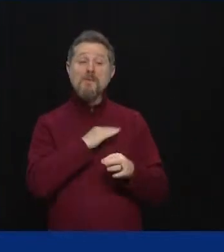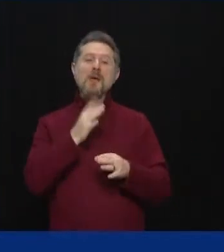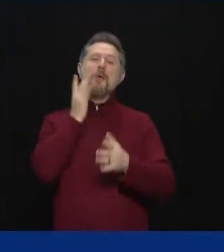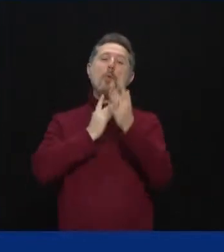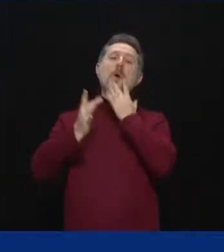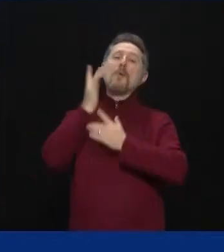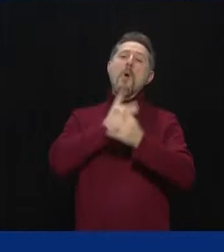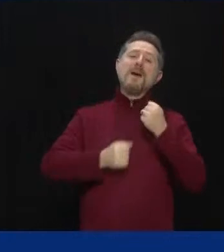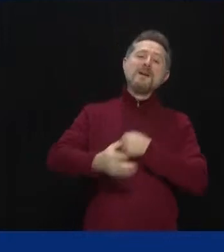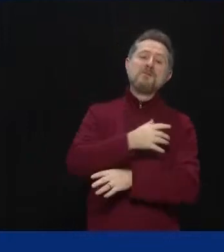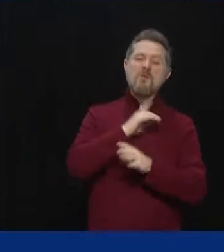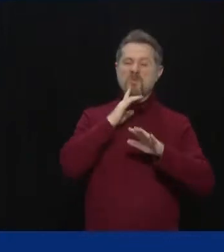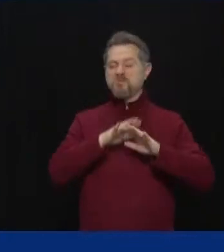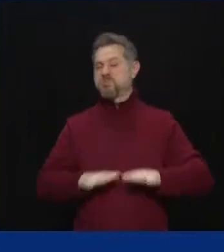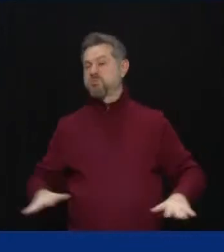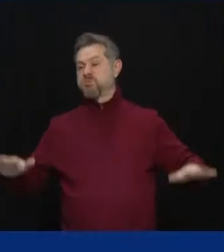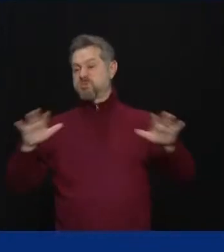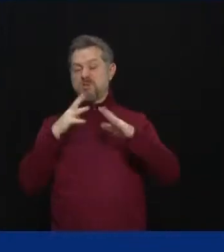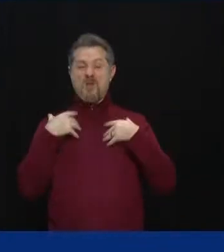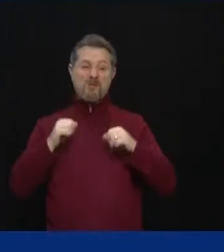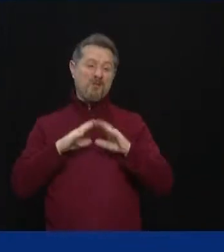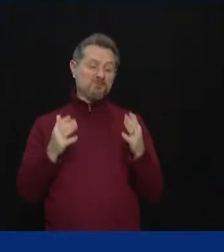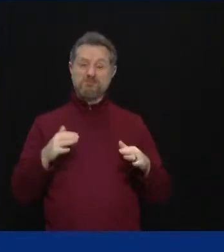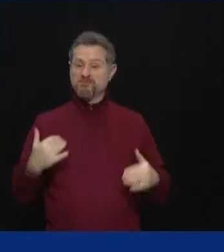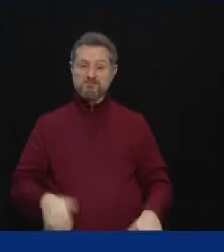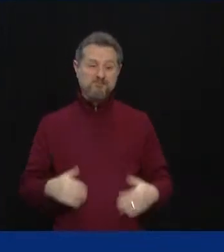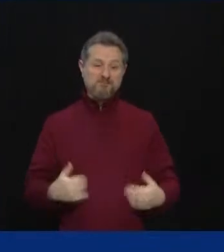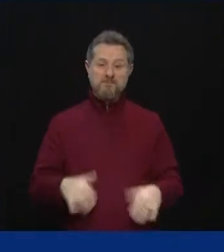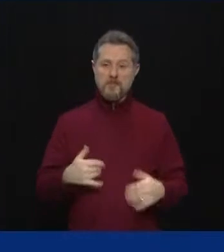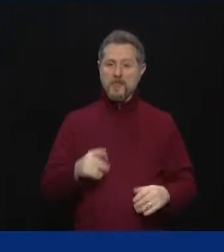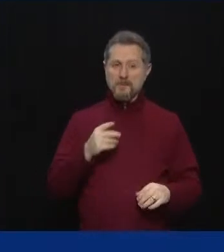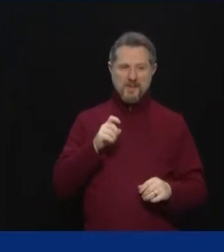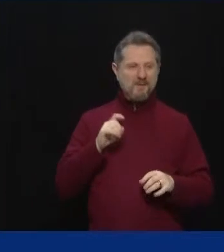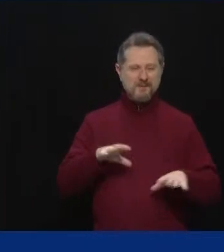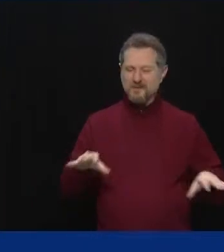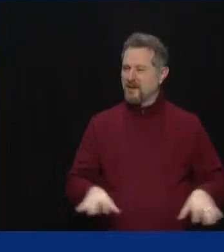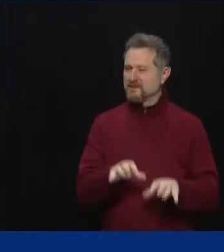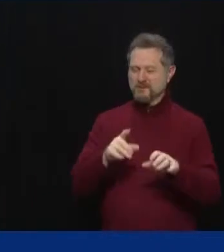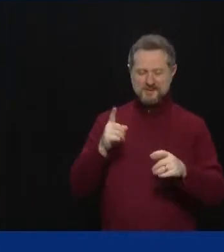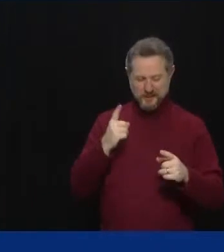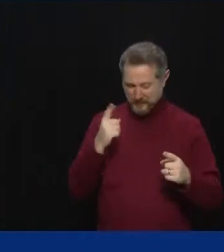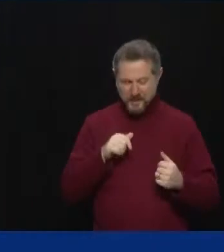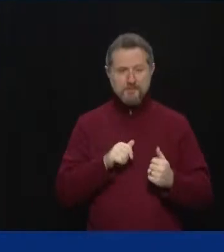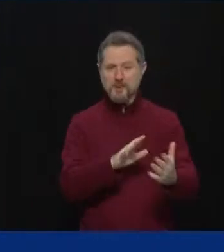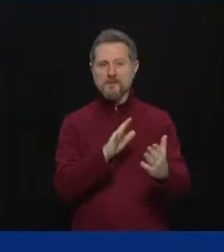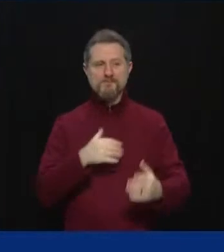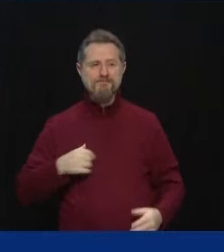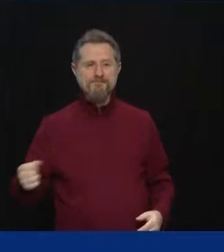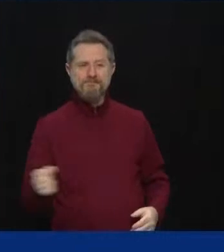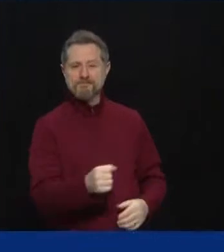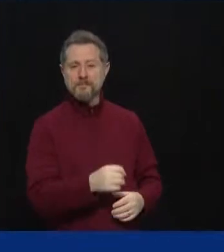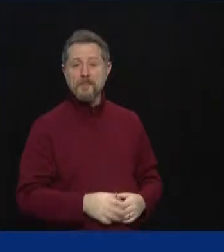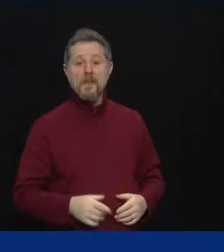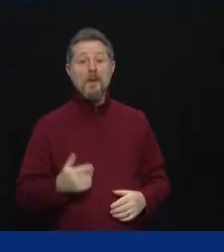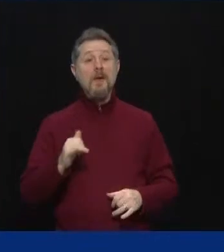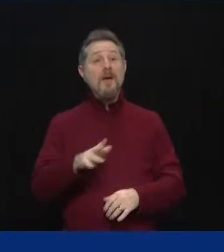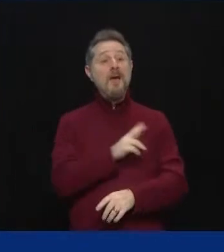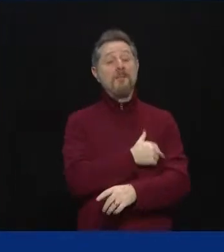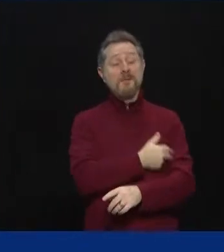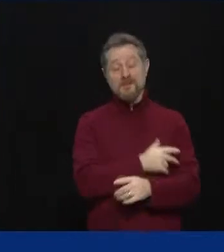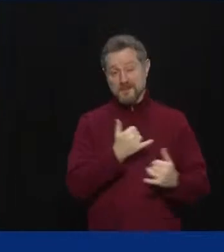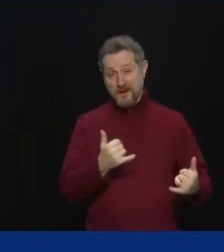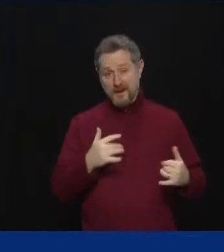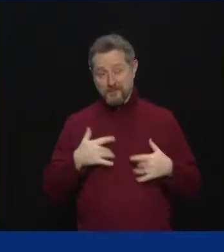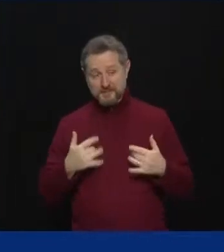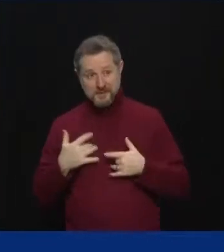entire healthcare system, but we took a proactive approach to help them as well. So our hospital update, as you know, today is the day.